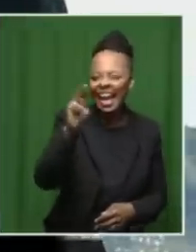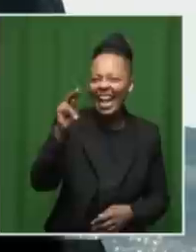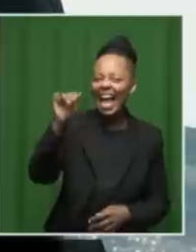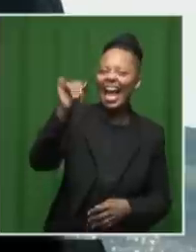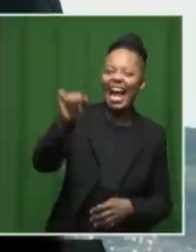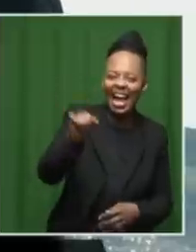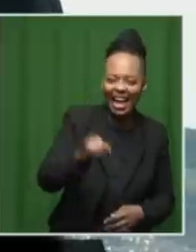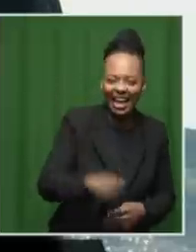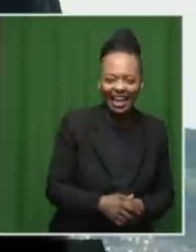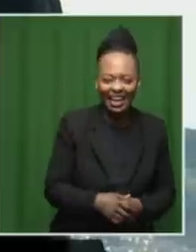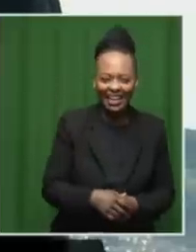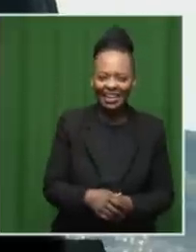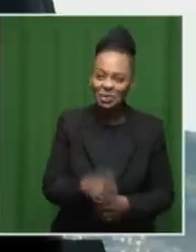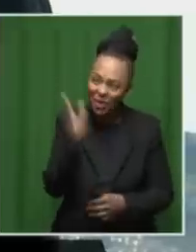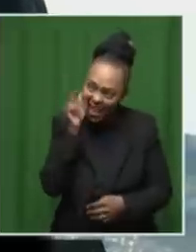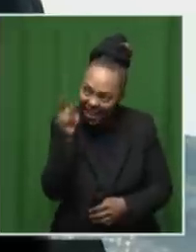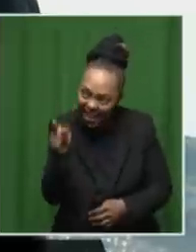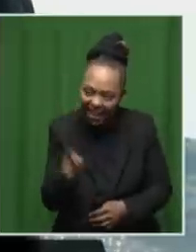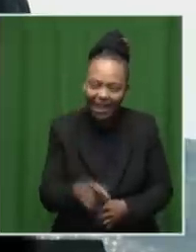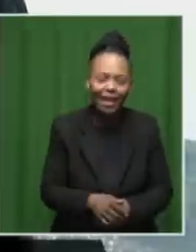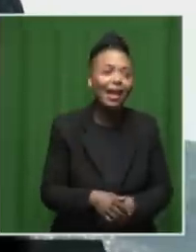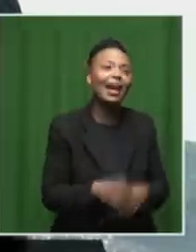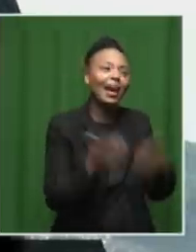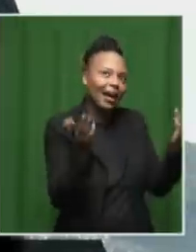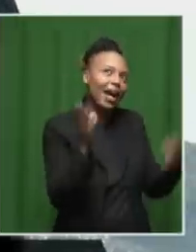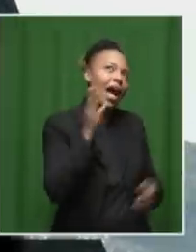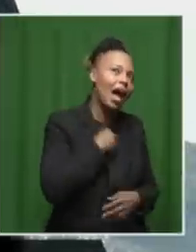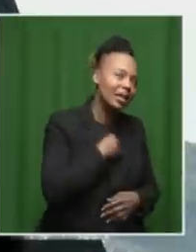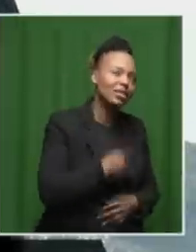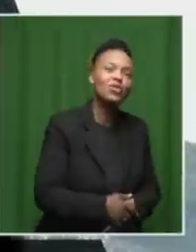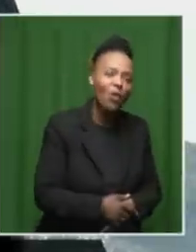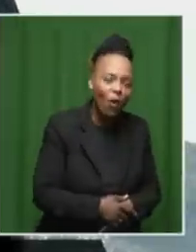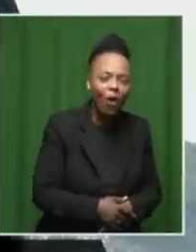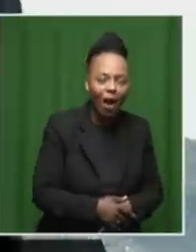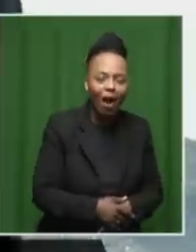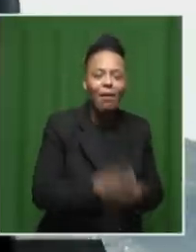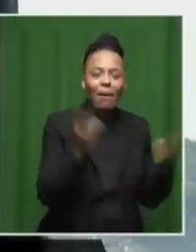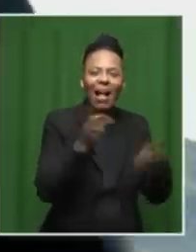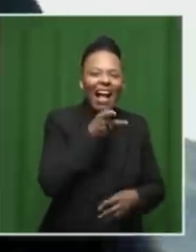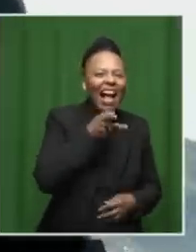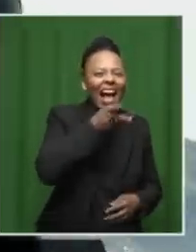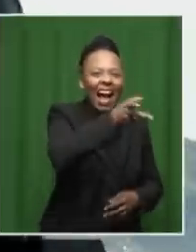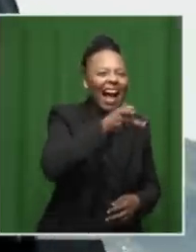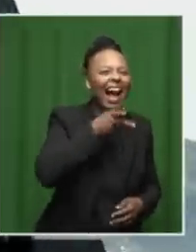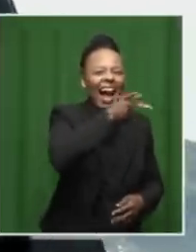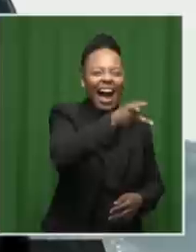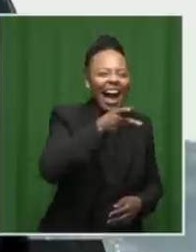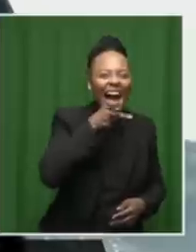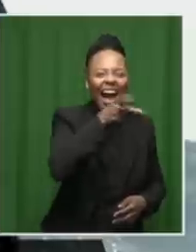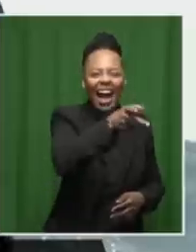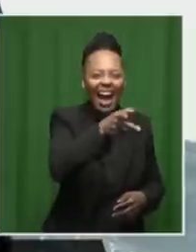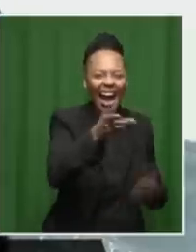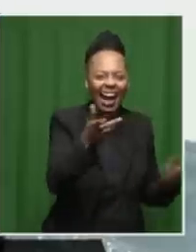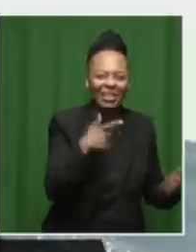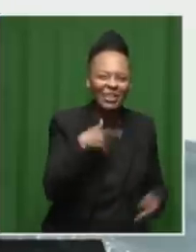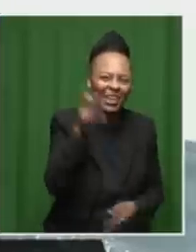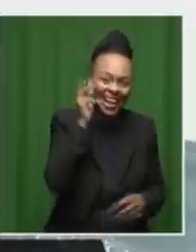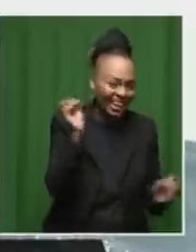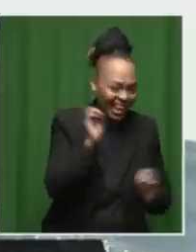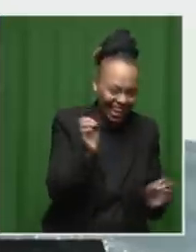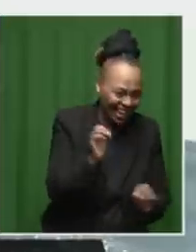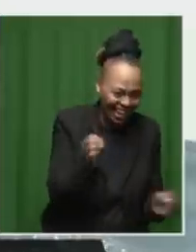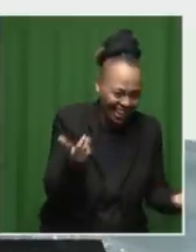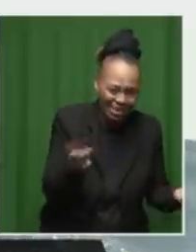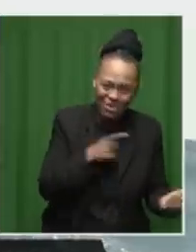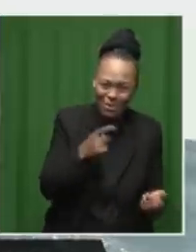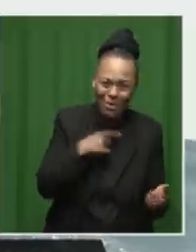actually asked me after the one game that I hear. I'm like, if you know how loud the crowd is on that, you don't even hear the umpire standing next to you. But yeah, you